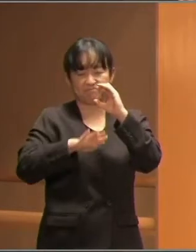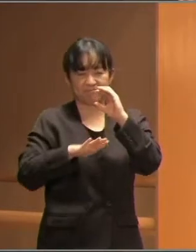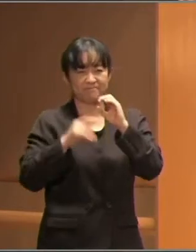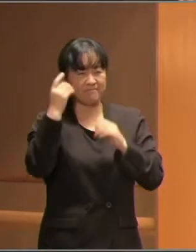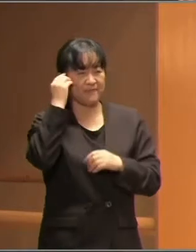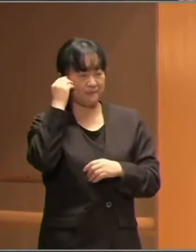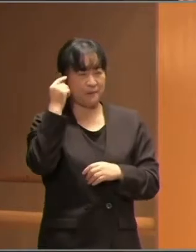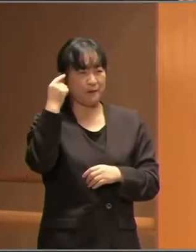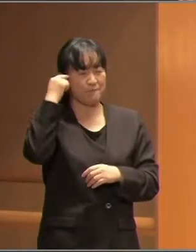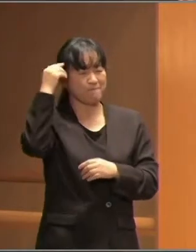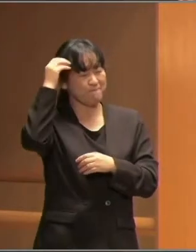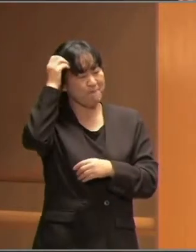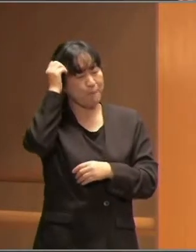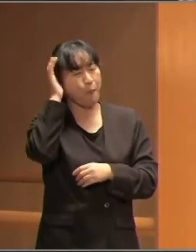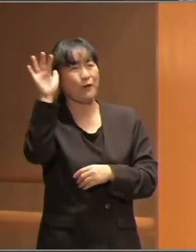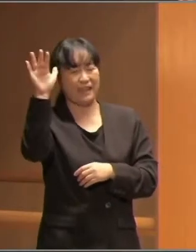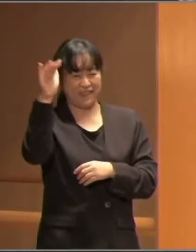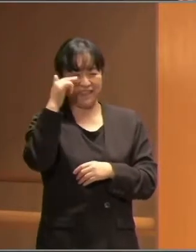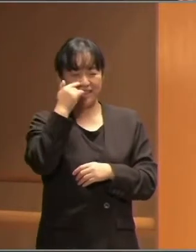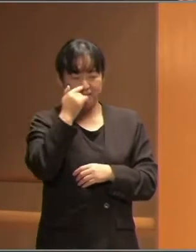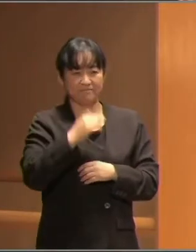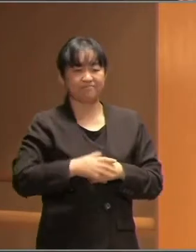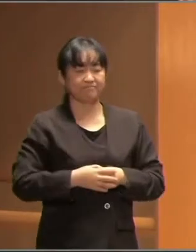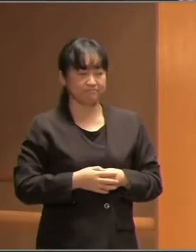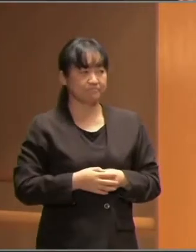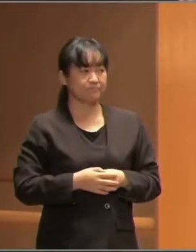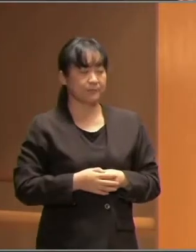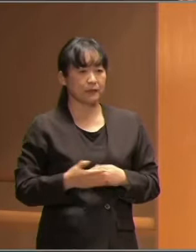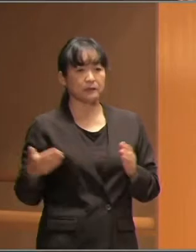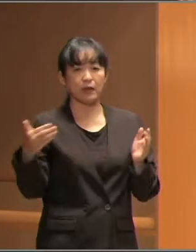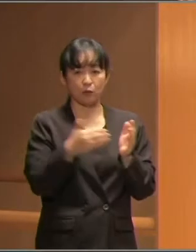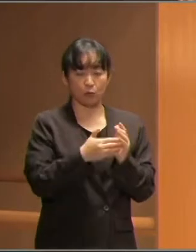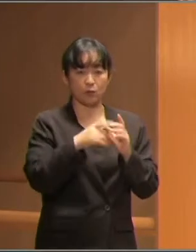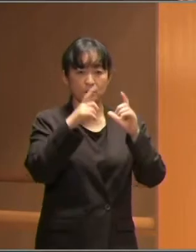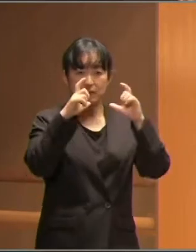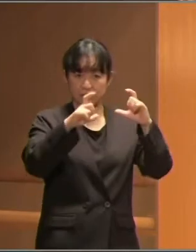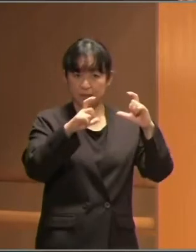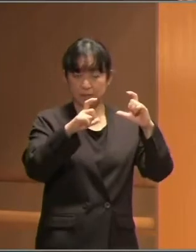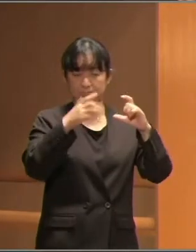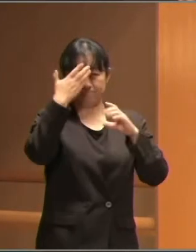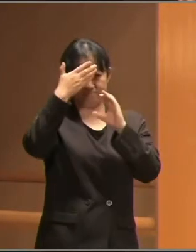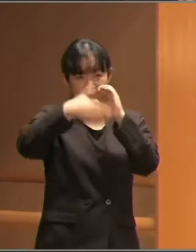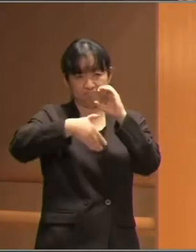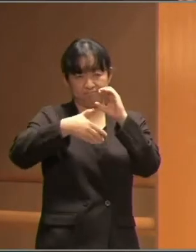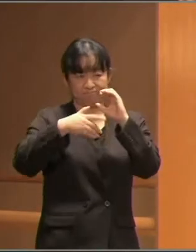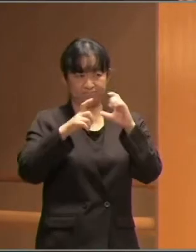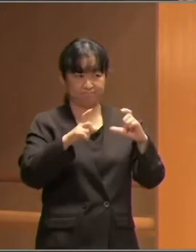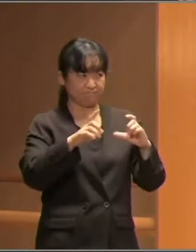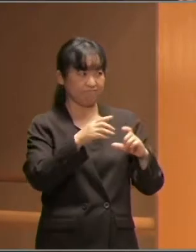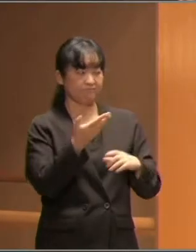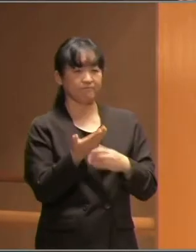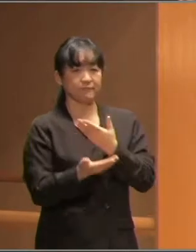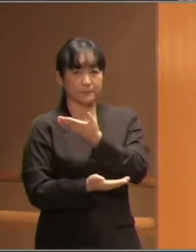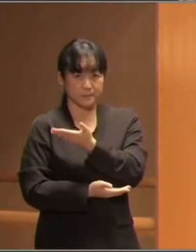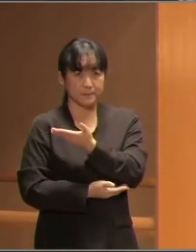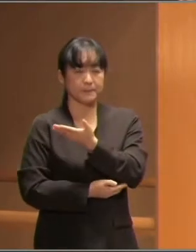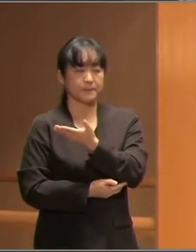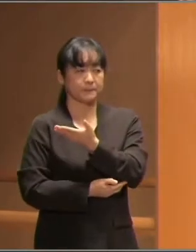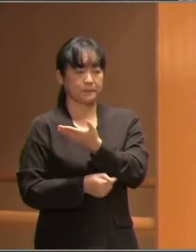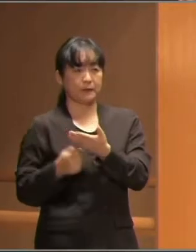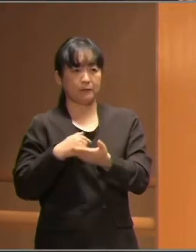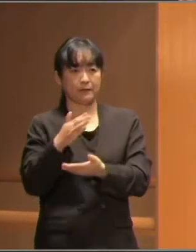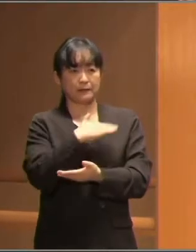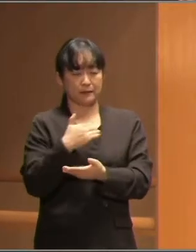is one of my good memories with them. And the last one, I'm going to touch upon this later